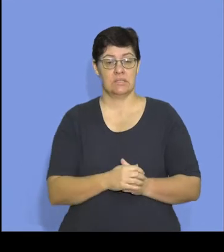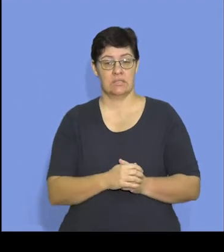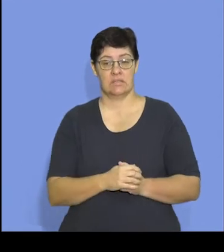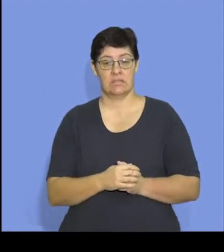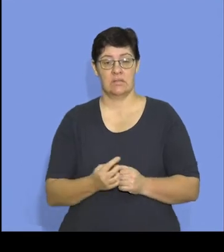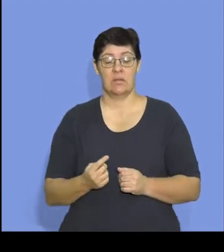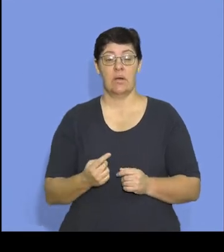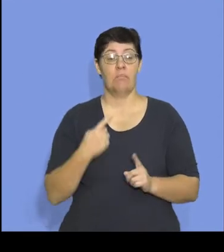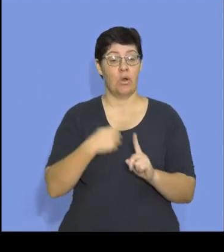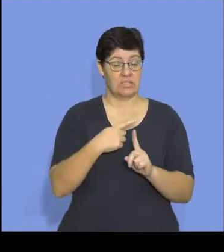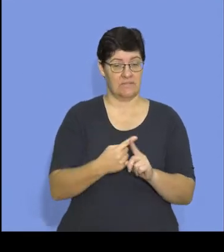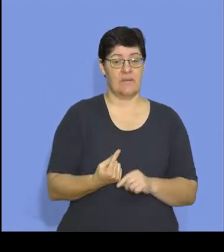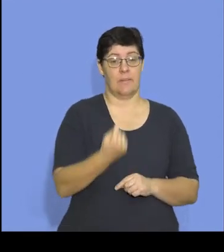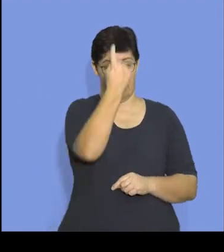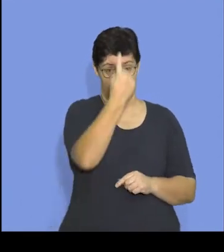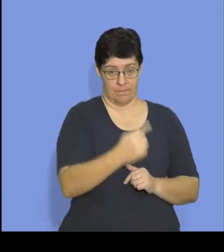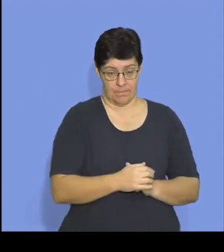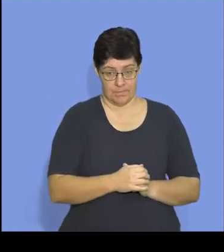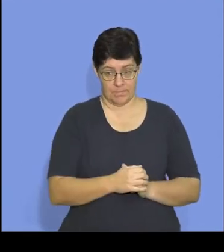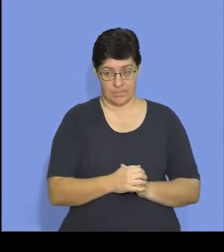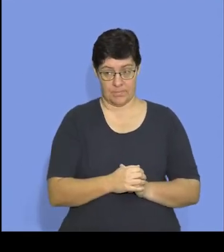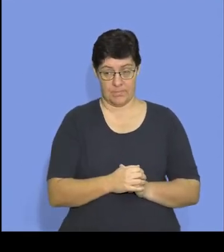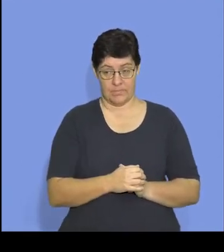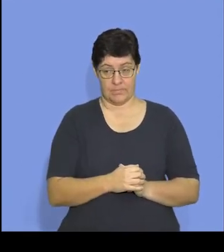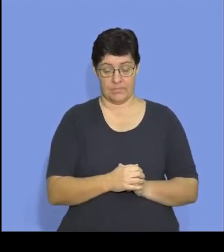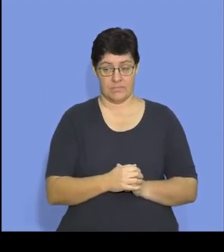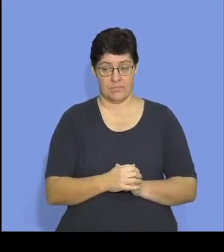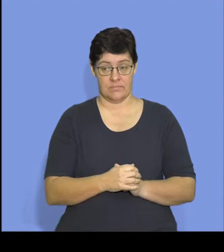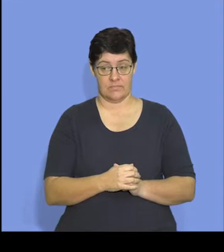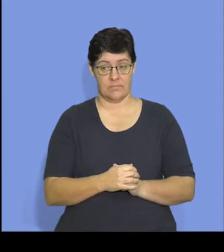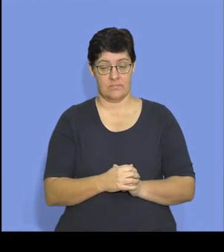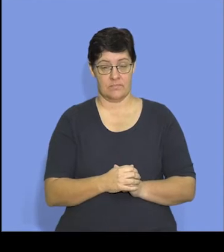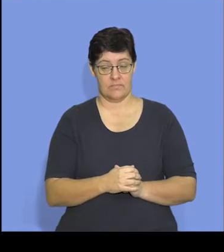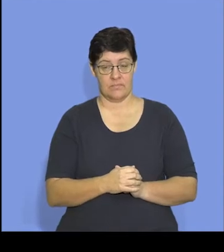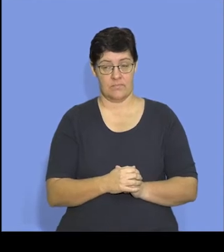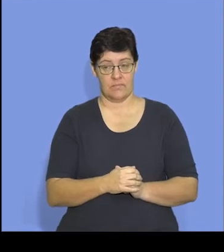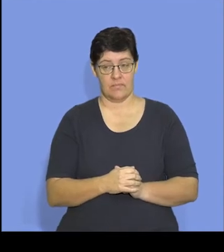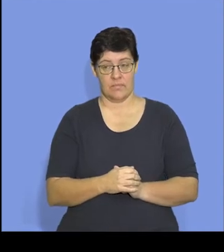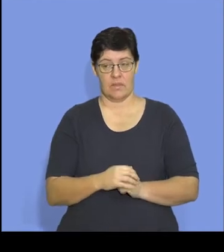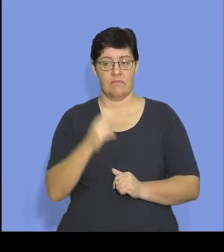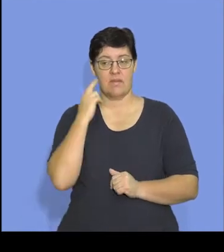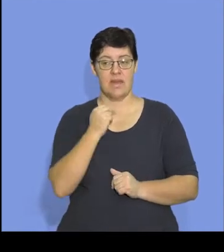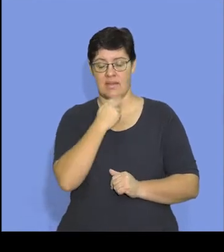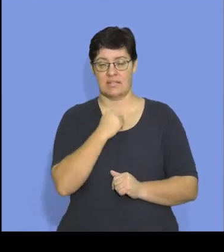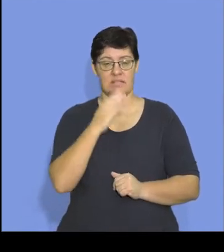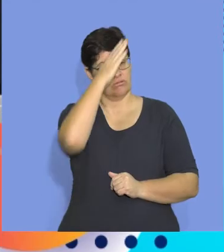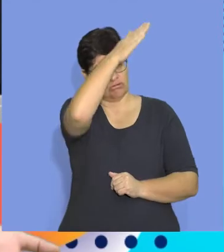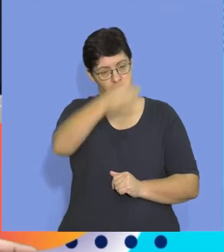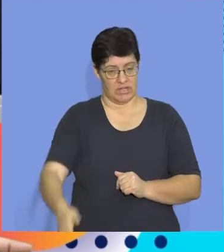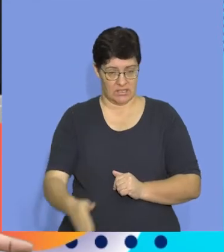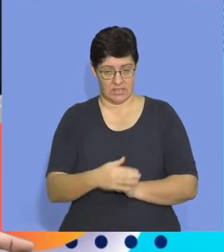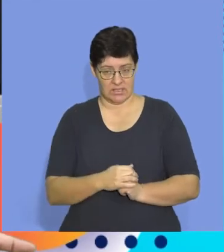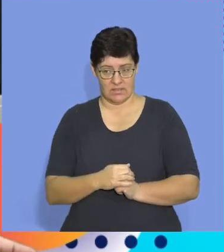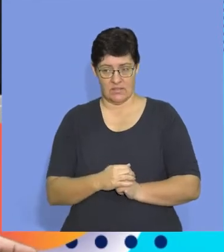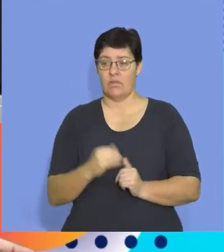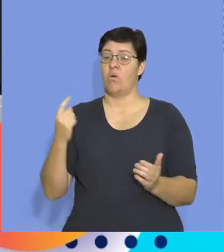positive. So this graph gives me a nice idea. It's a nice straight line. I'm always going to